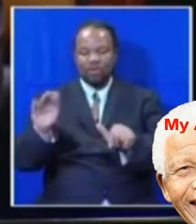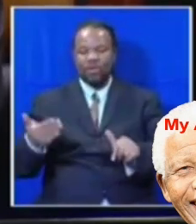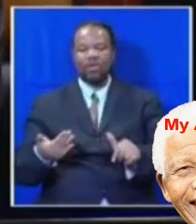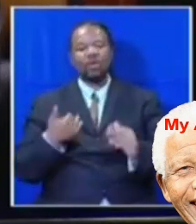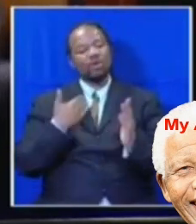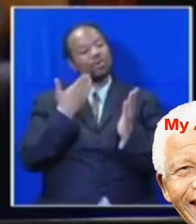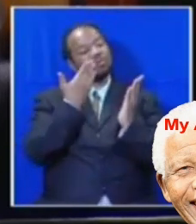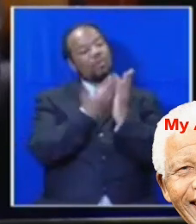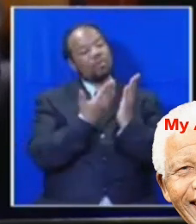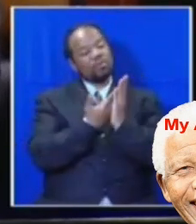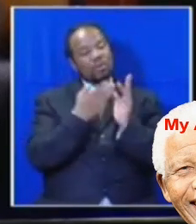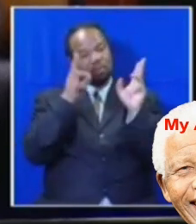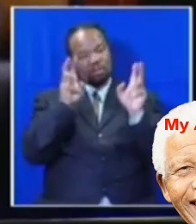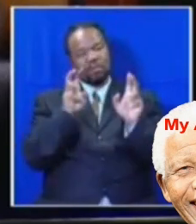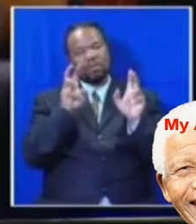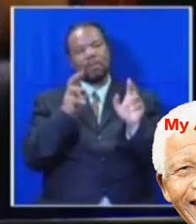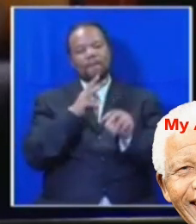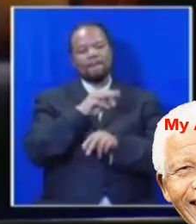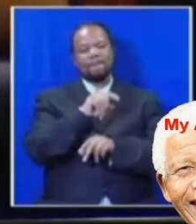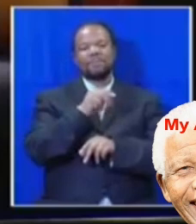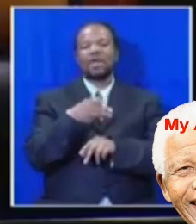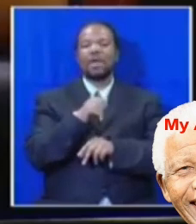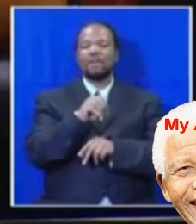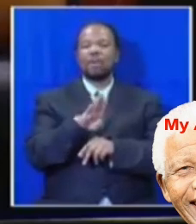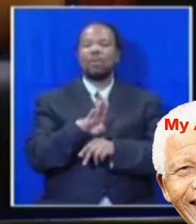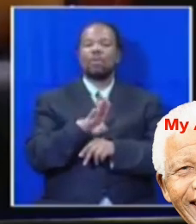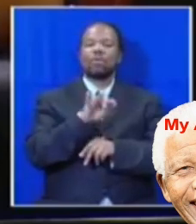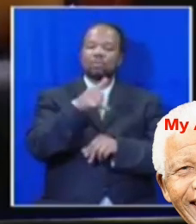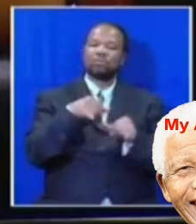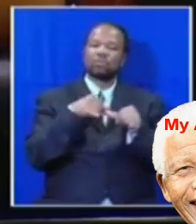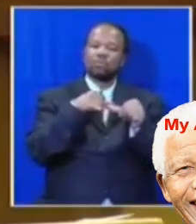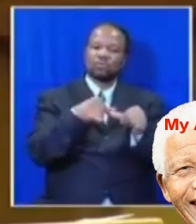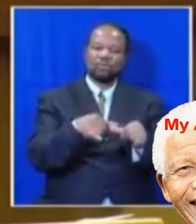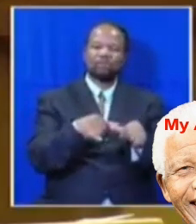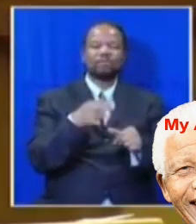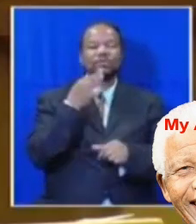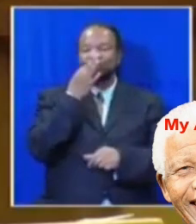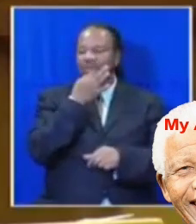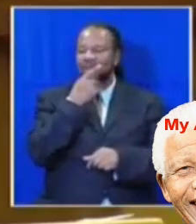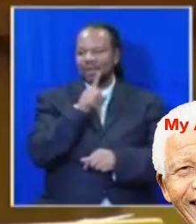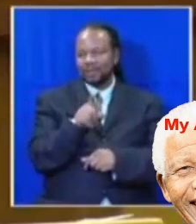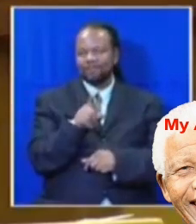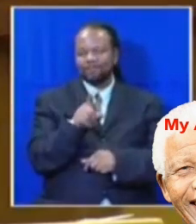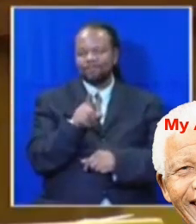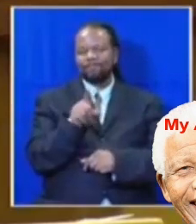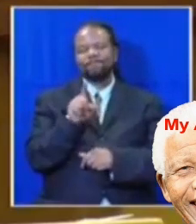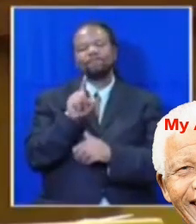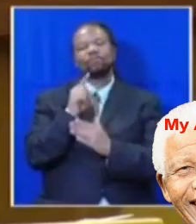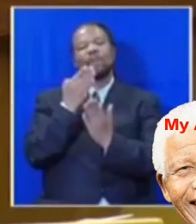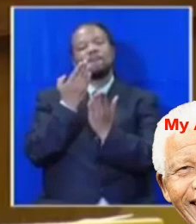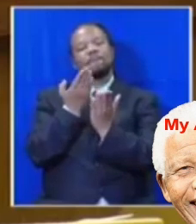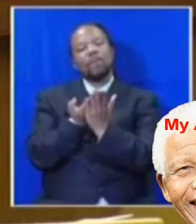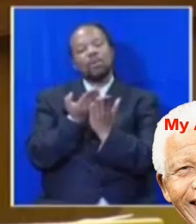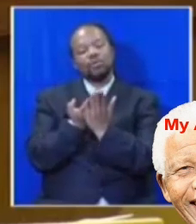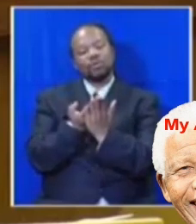Honourable Mthembu, will you continue, please? We said, Honorable Chair, the motion was brought